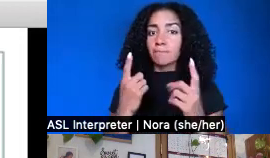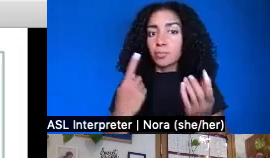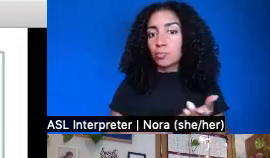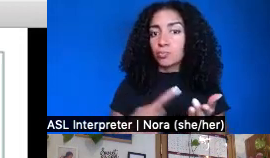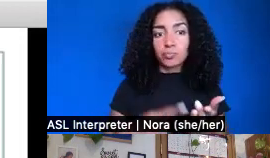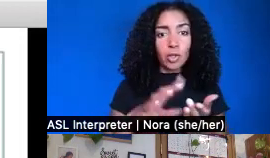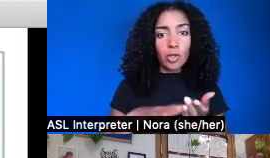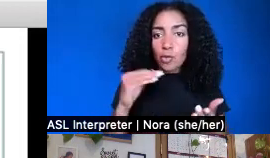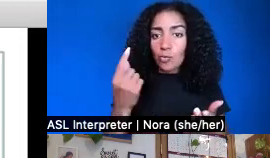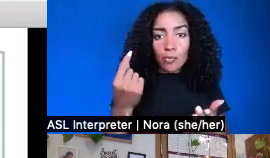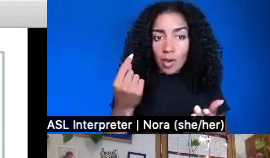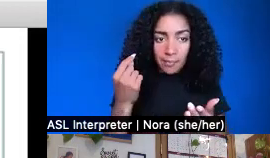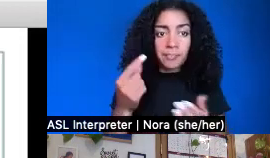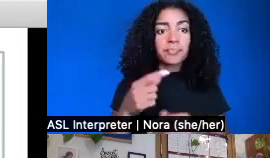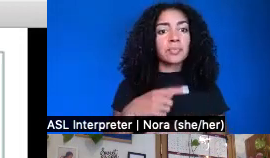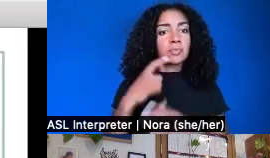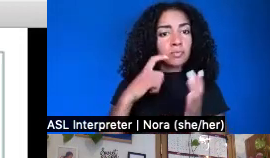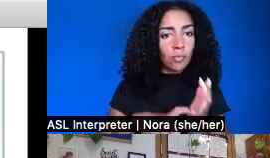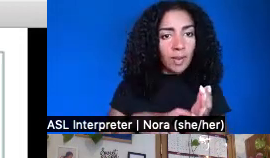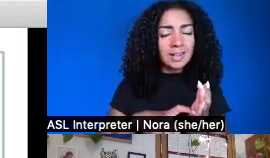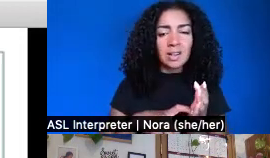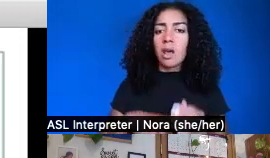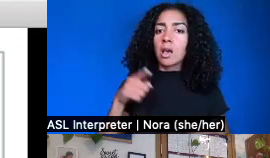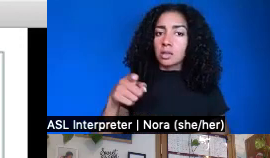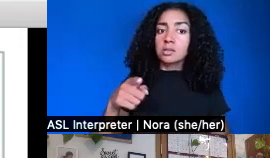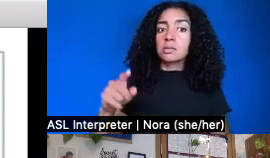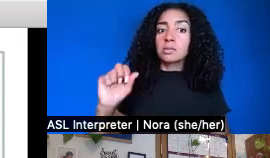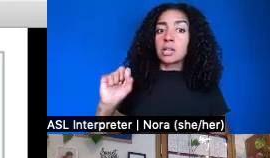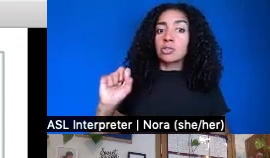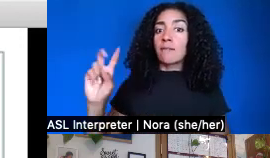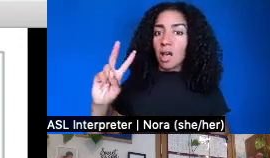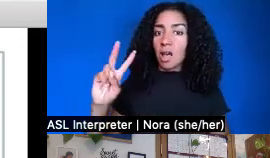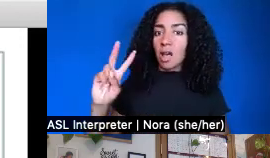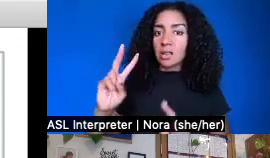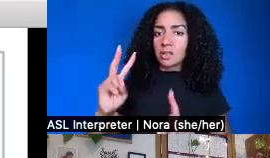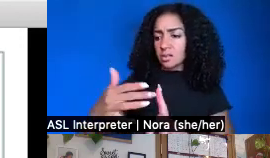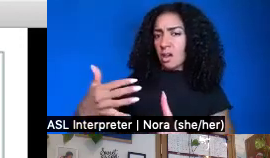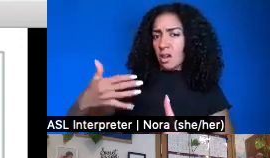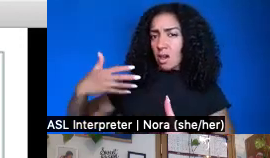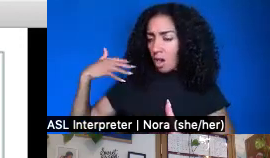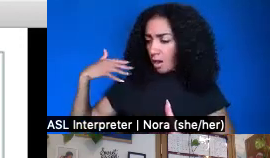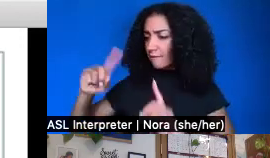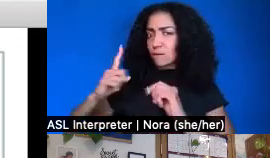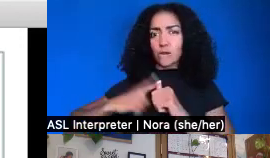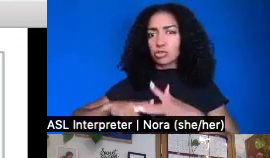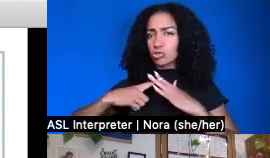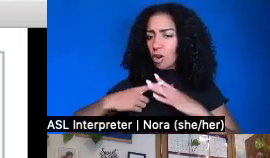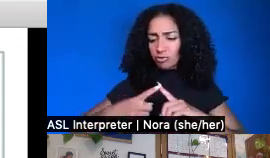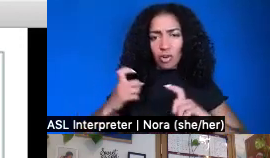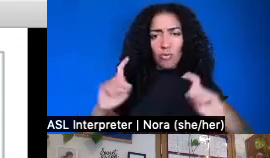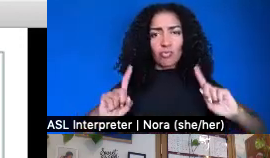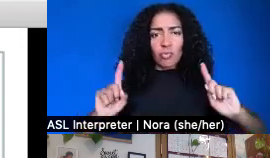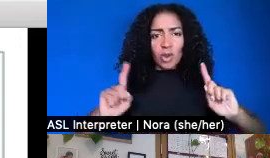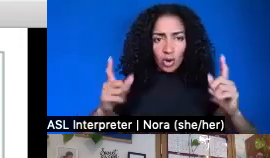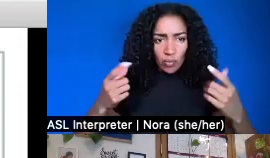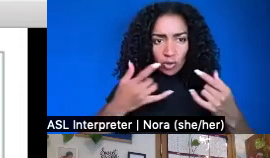communities? And how do we make those connections to colonialism? You know, how does it show up in real time in